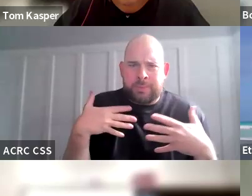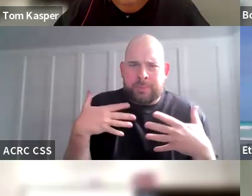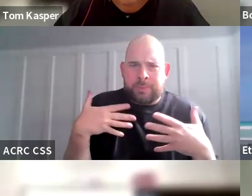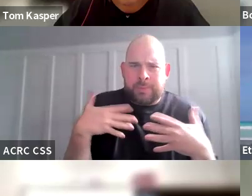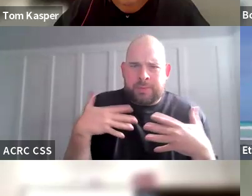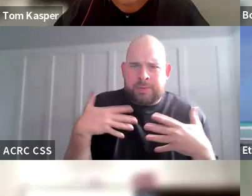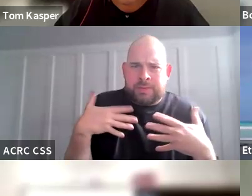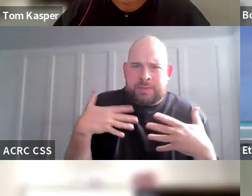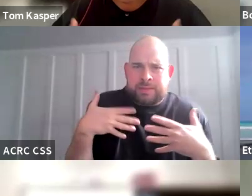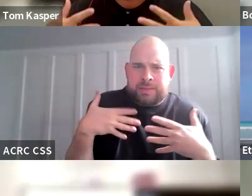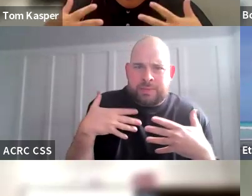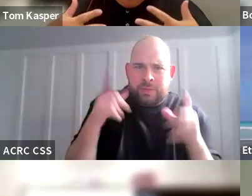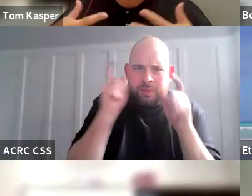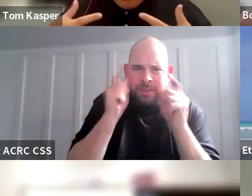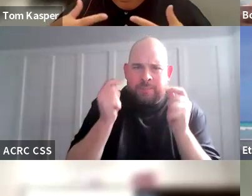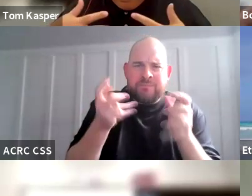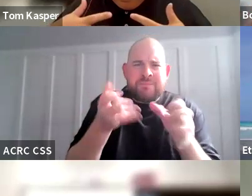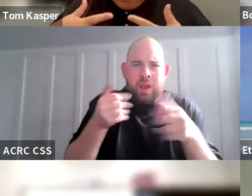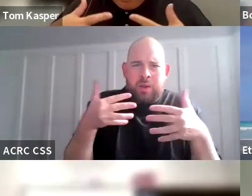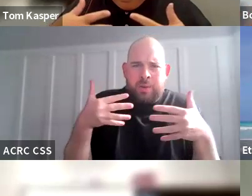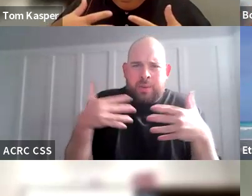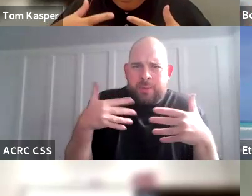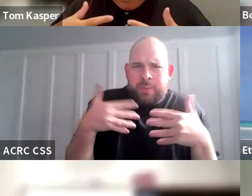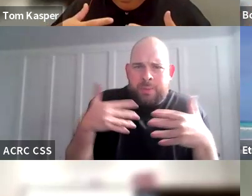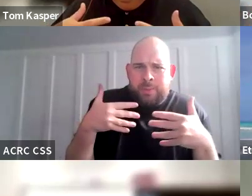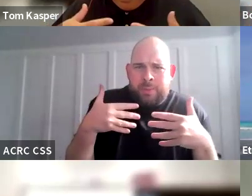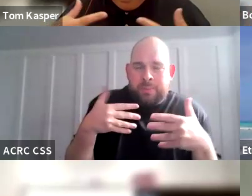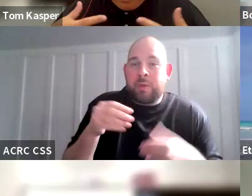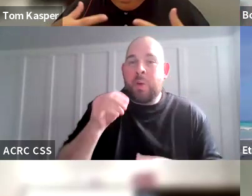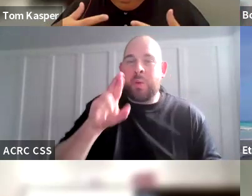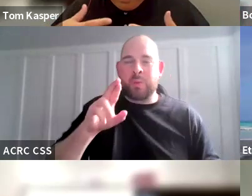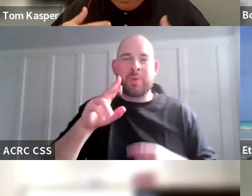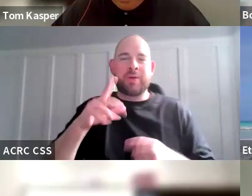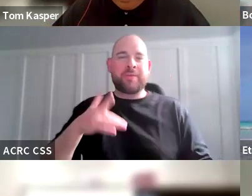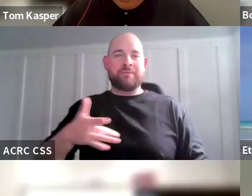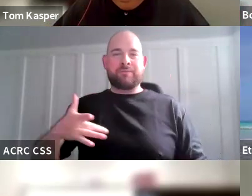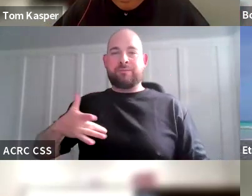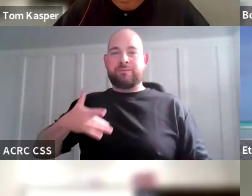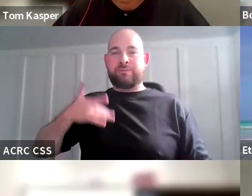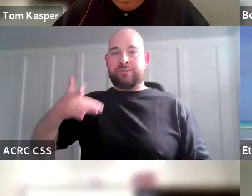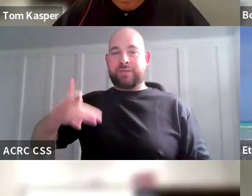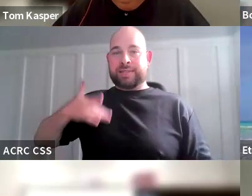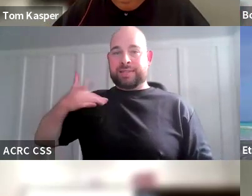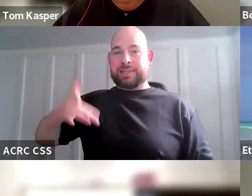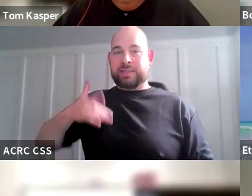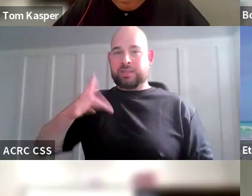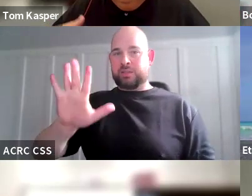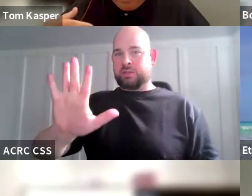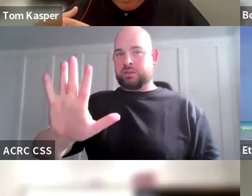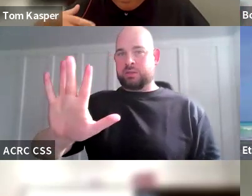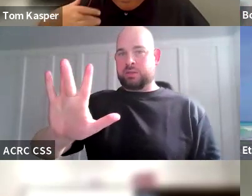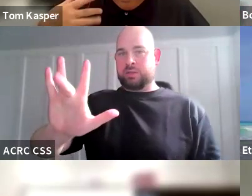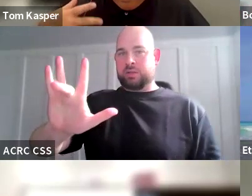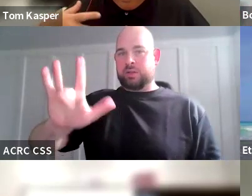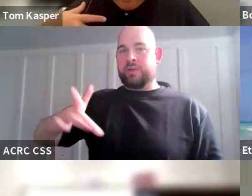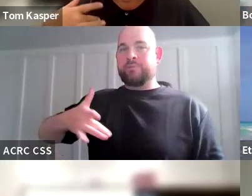that actually. So we can sign this sign and we can show that we're a little spooked, we're scared. Or we